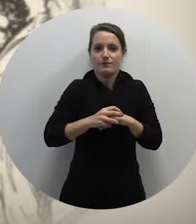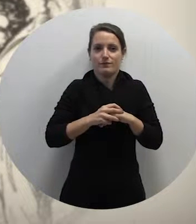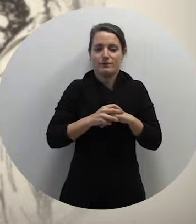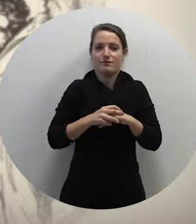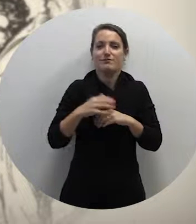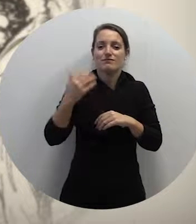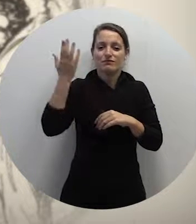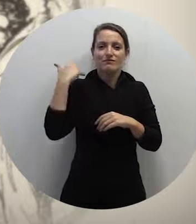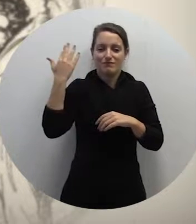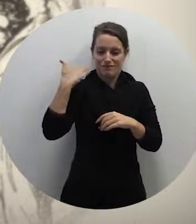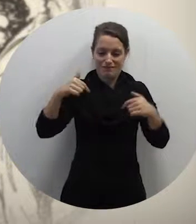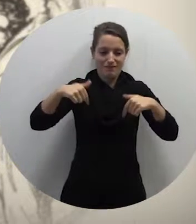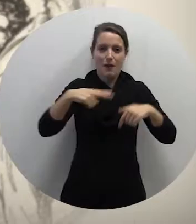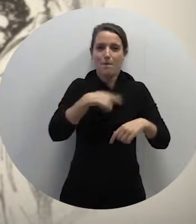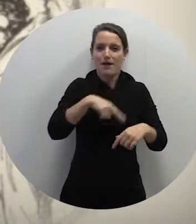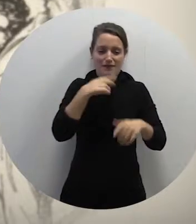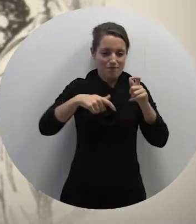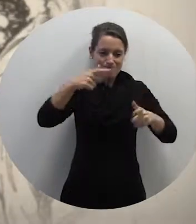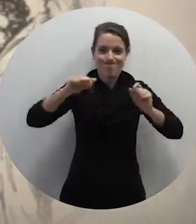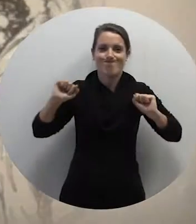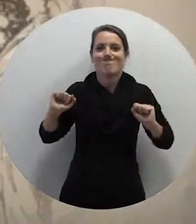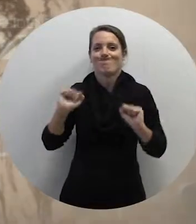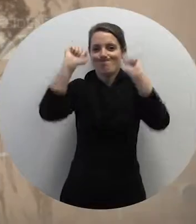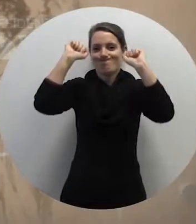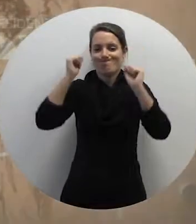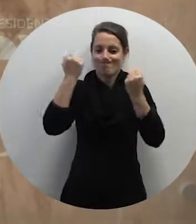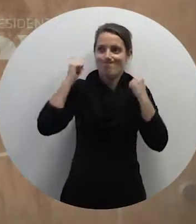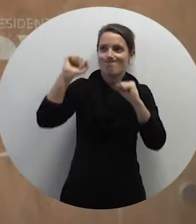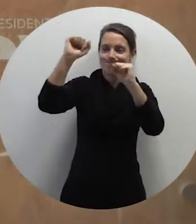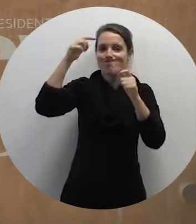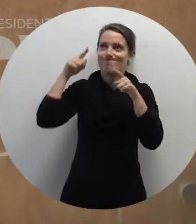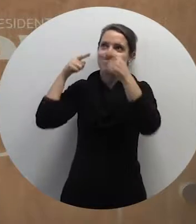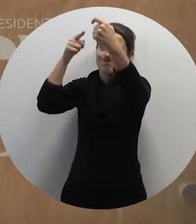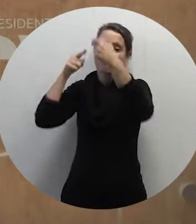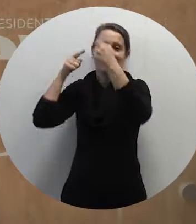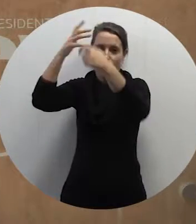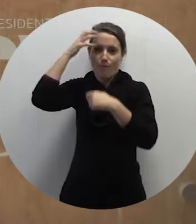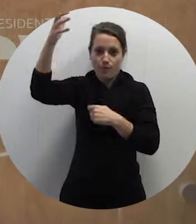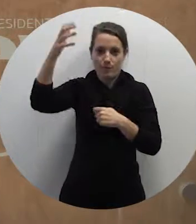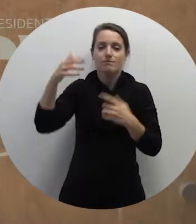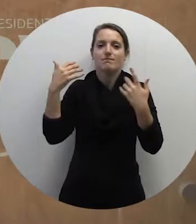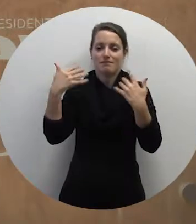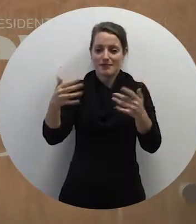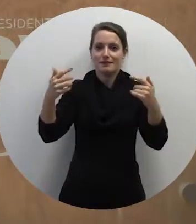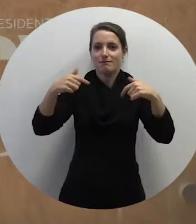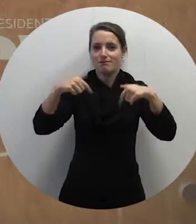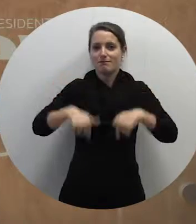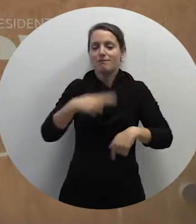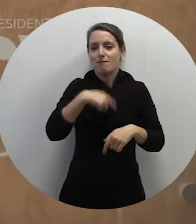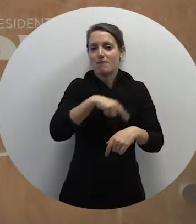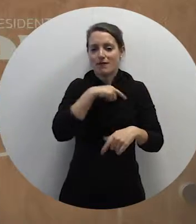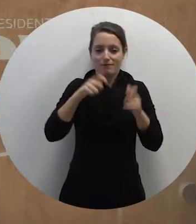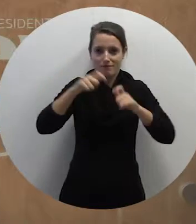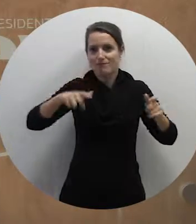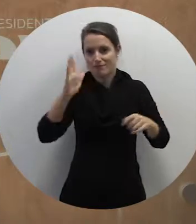Maltese leaders. Right outside the palace one can find the historic kitchen garden. It was once used as a harvest area by